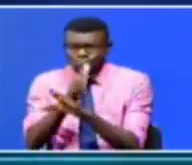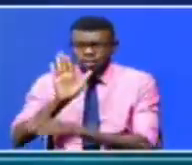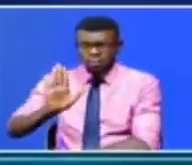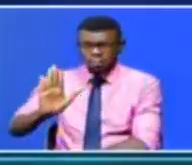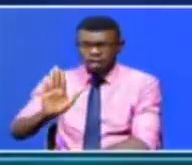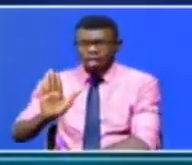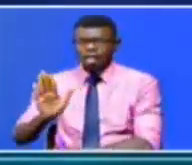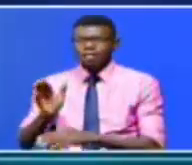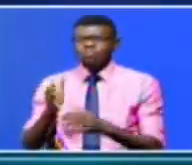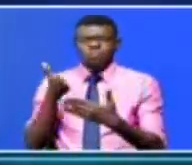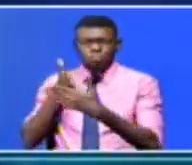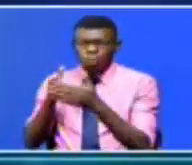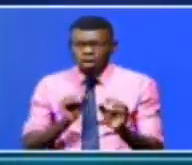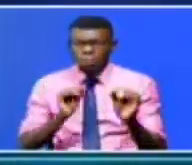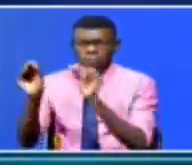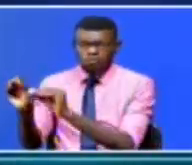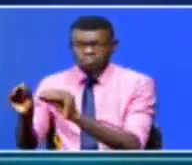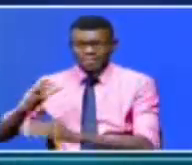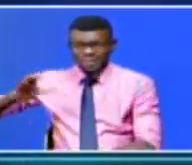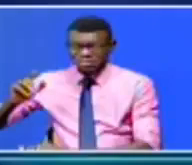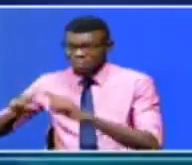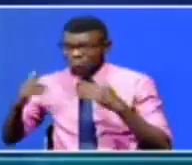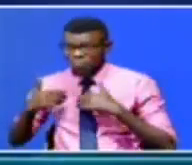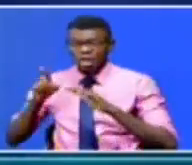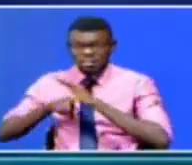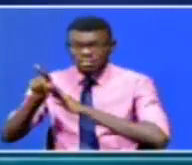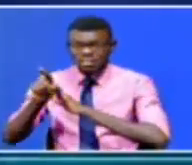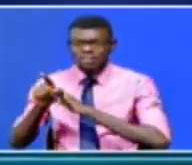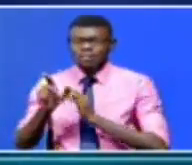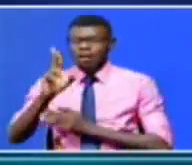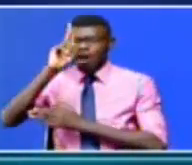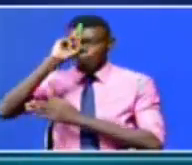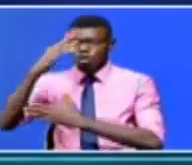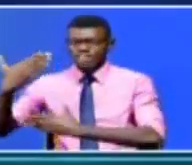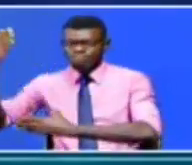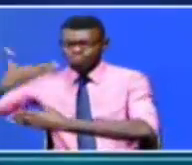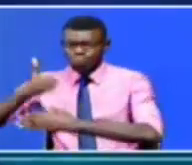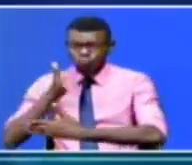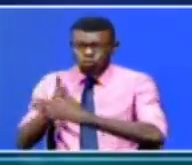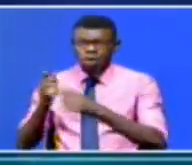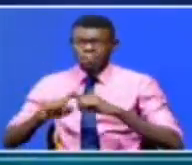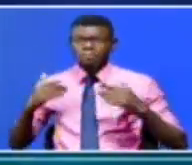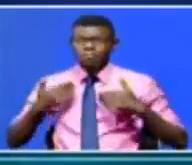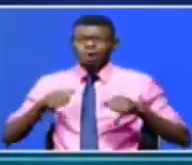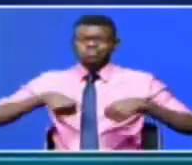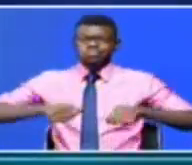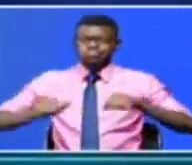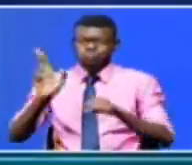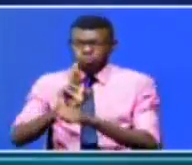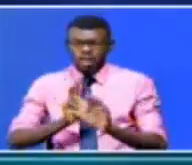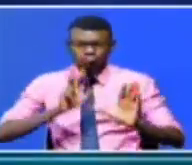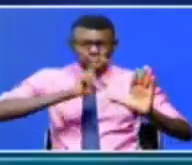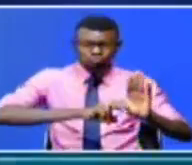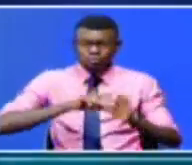the ban on movement in and out of the affected counties. Some crossing the police checkpoints on foot or by boda-boda, only to board